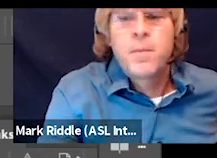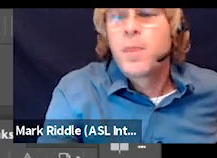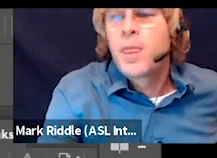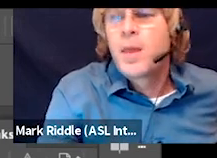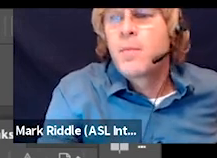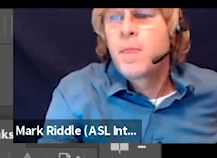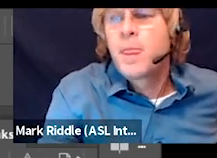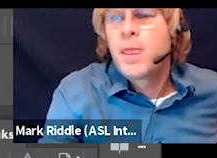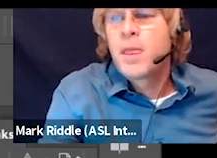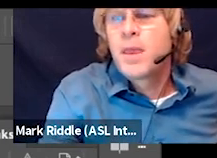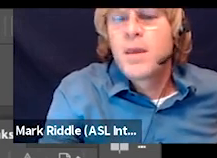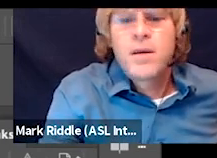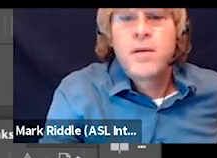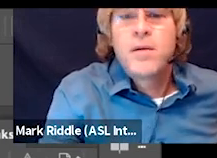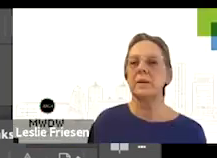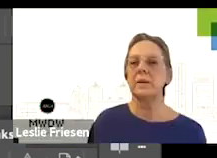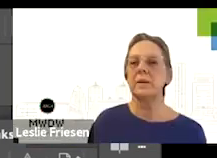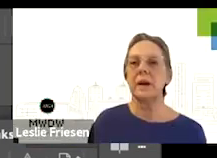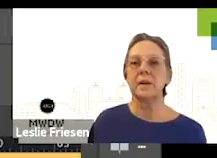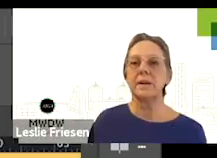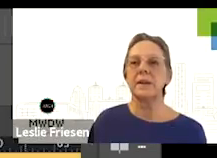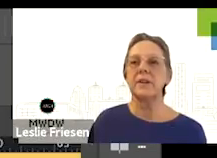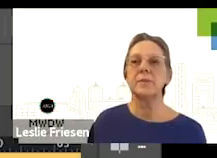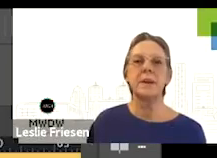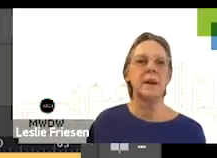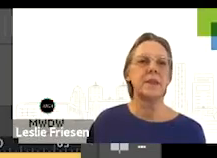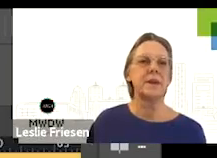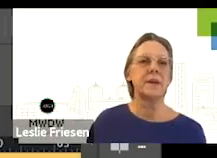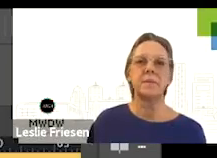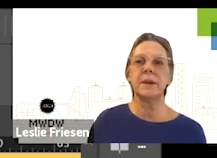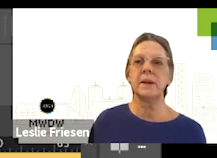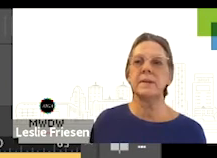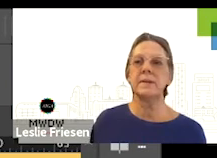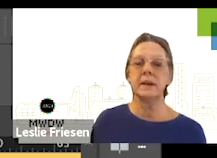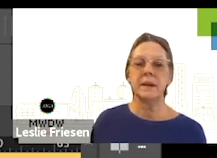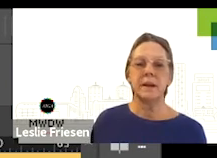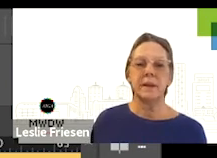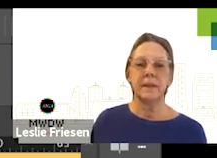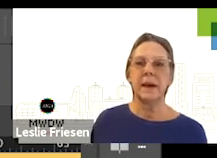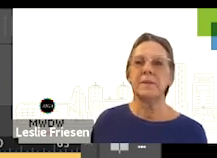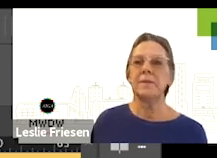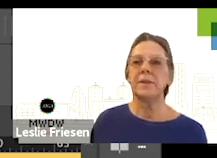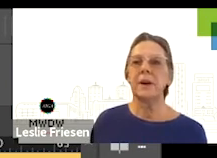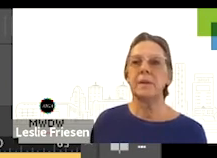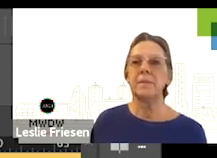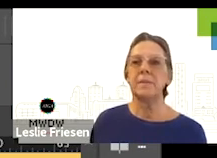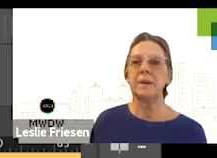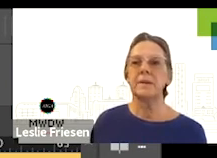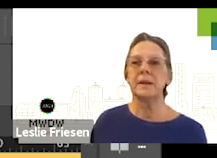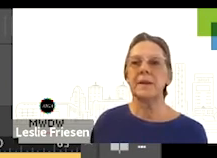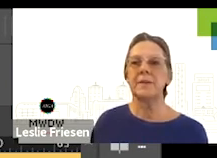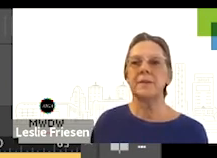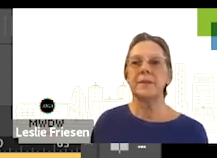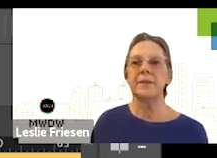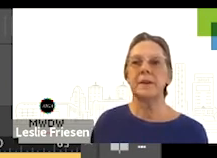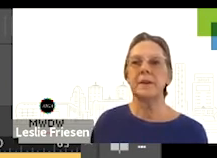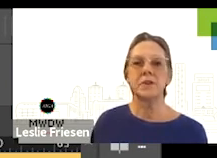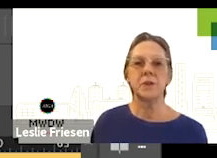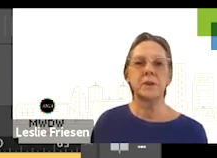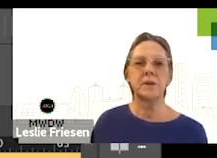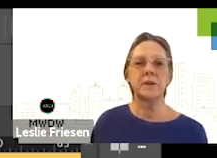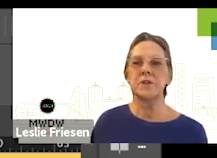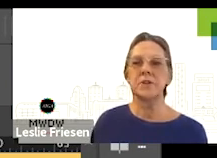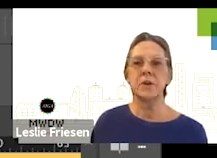selection tool and look at the color, it tells me nothing because that frame doesn't have a fill